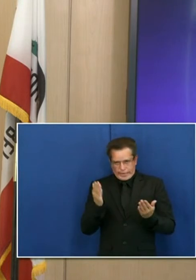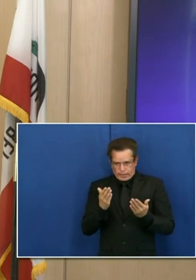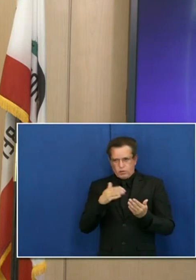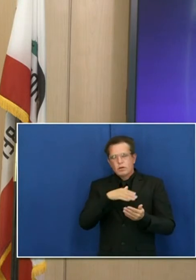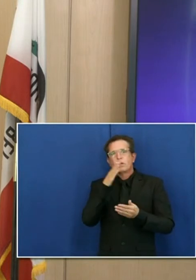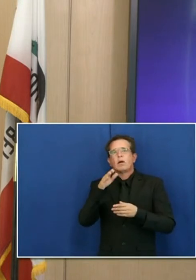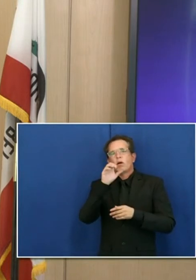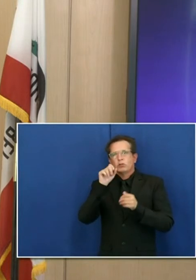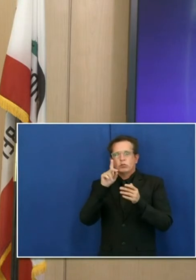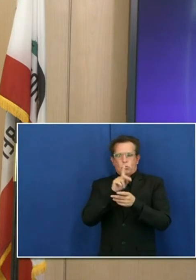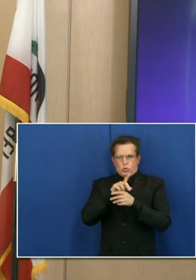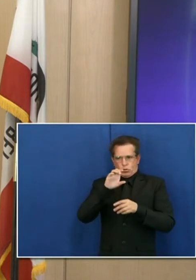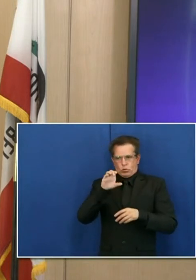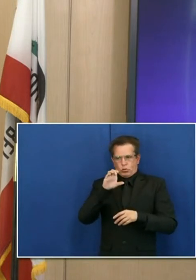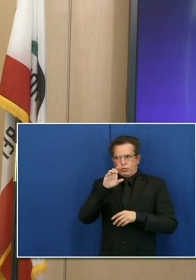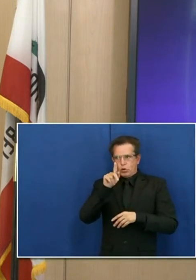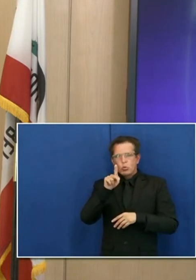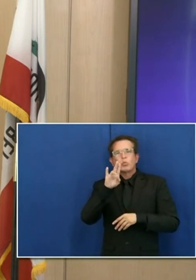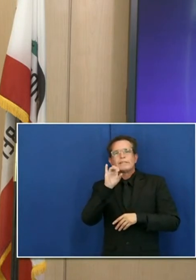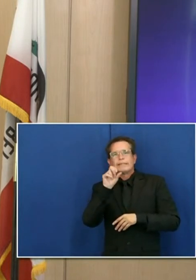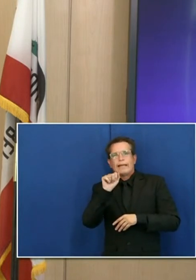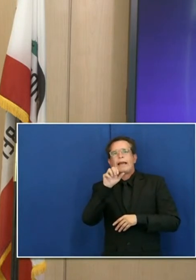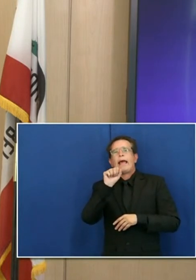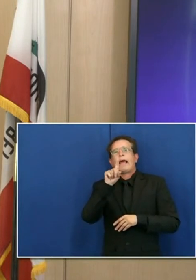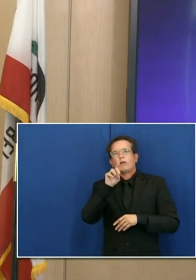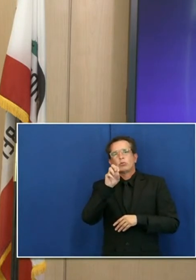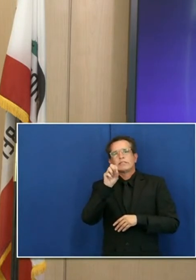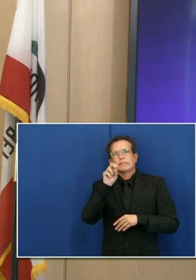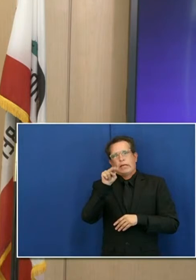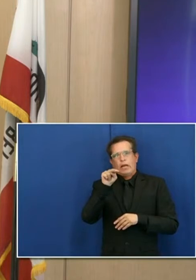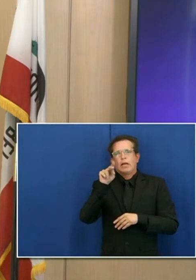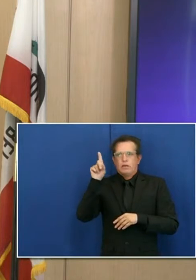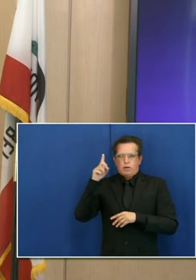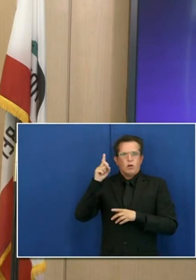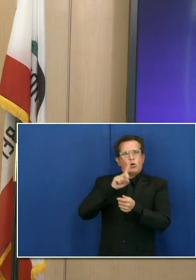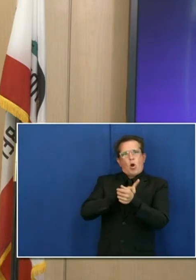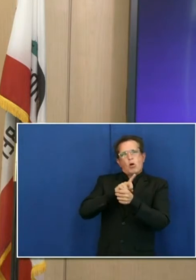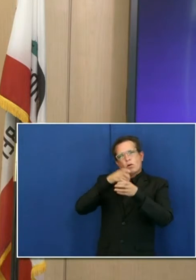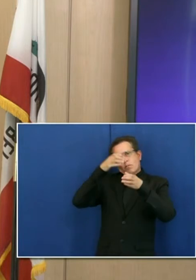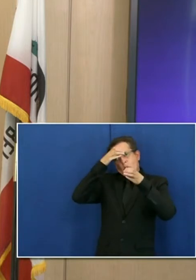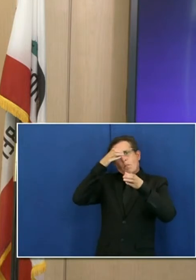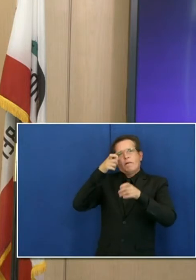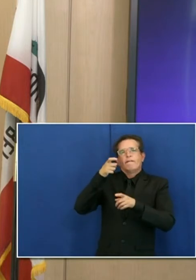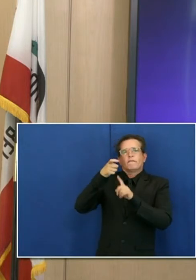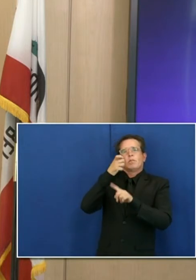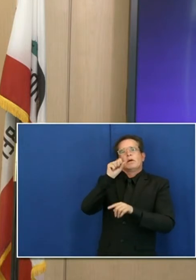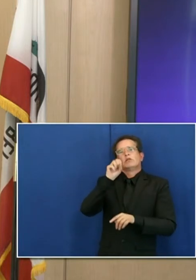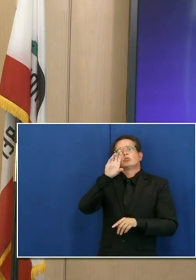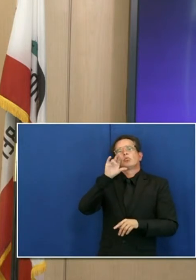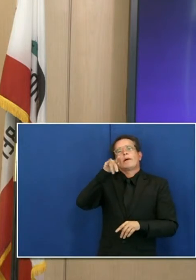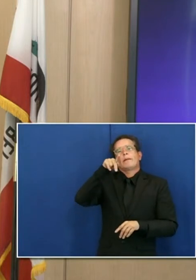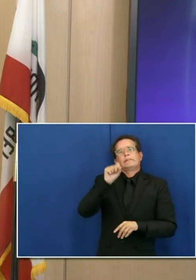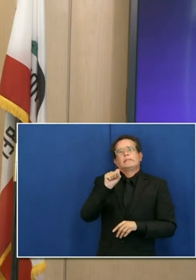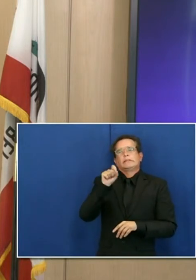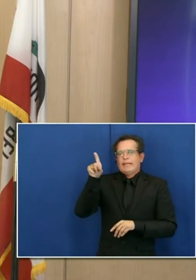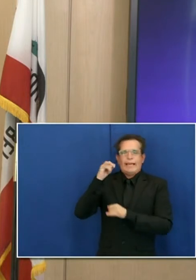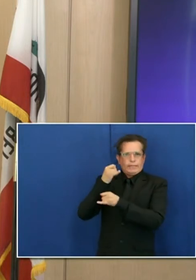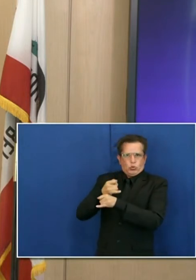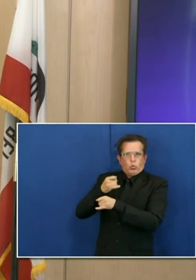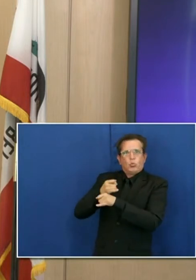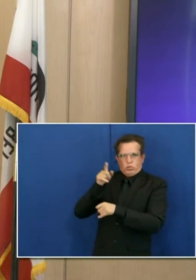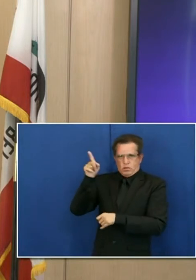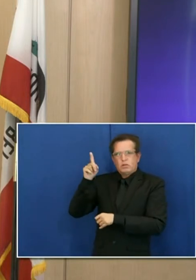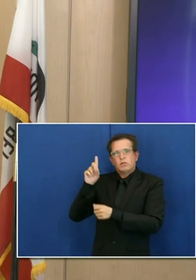us Dr. Christian Anderson from the Department of Immunology and Microbiology at the Scripps Research Institute, and he'll be followed